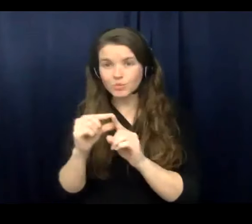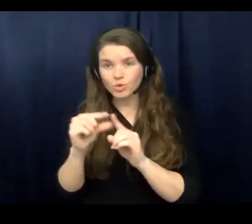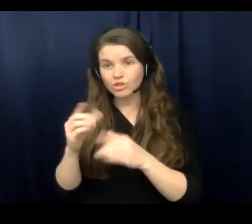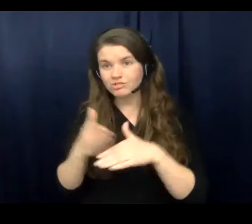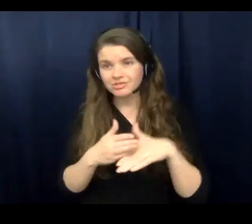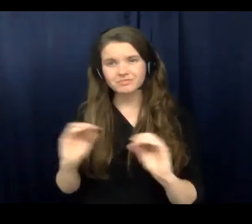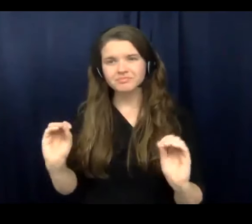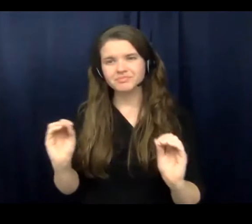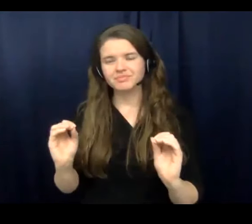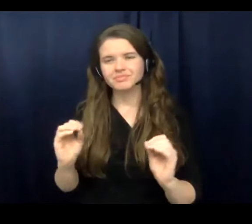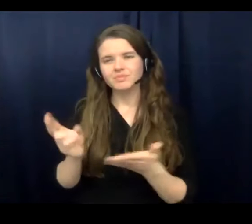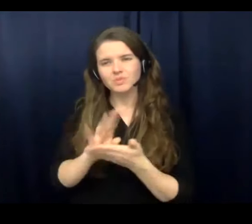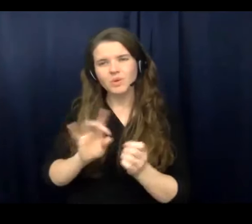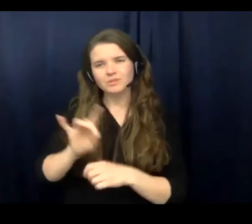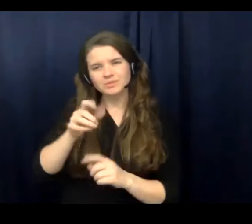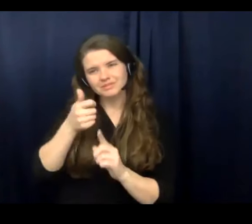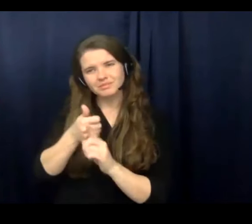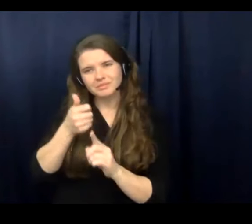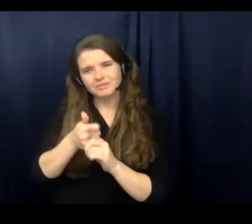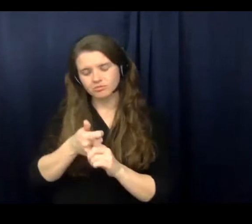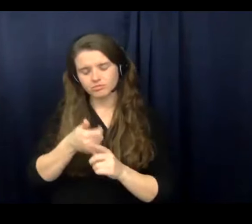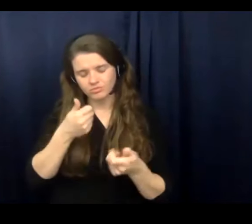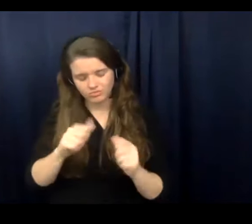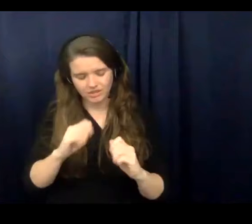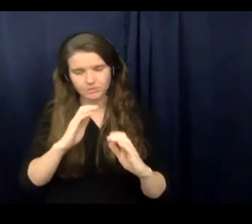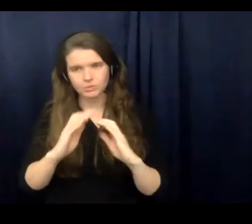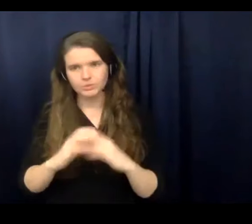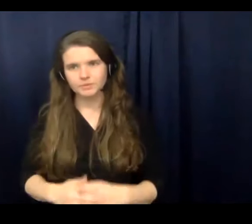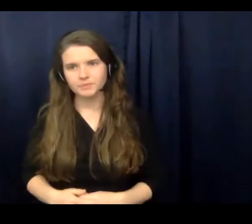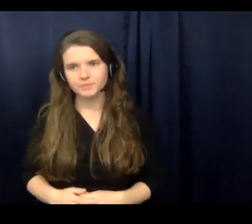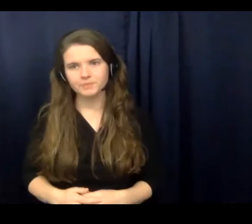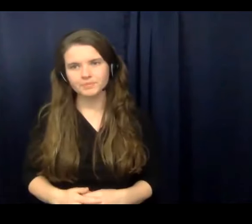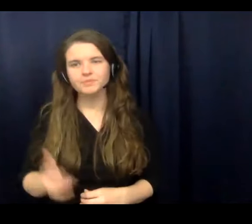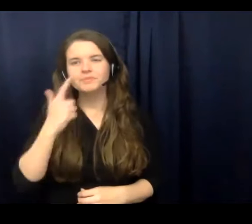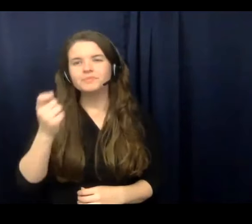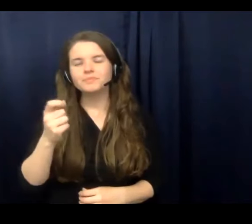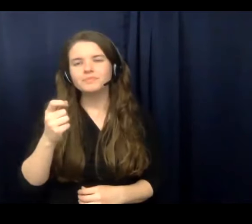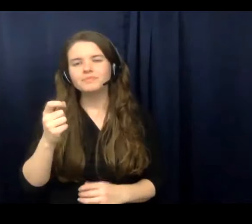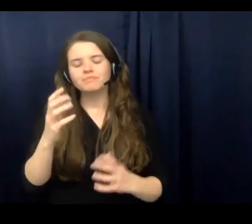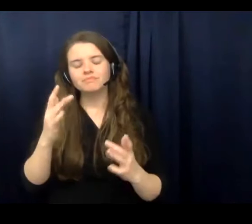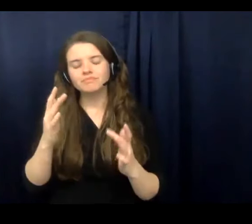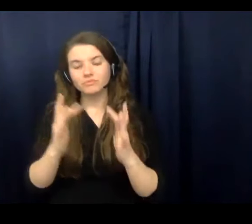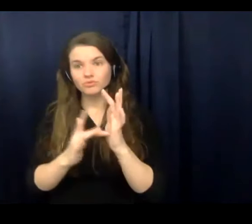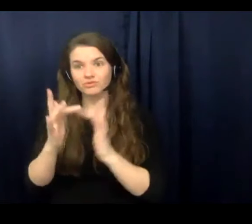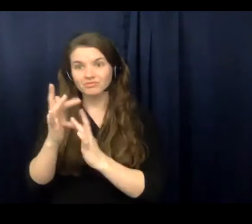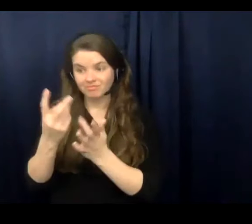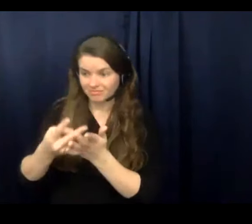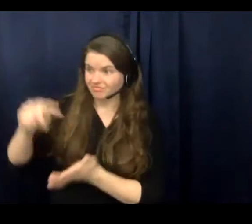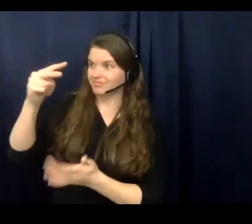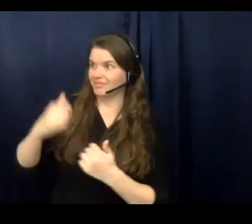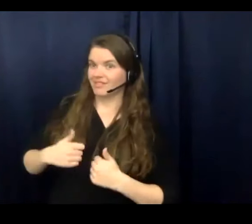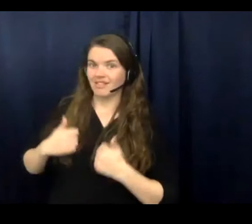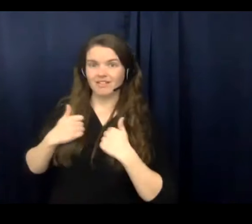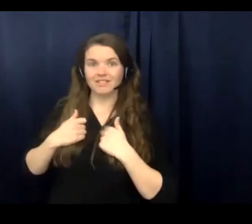sharing something the Holy Spirit himself is trying to convey. And just because, and when Jesus is alive in the resurrection, he's